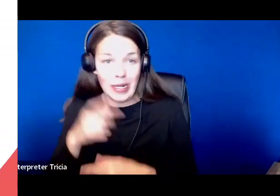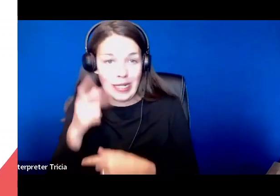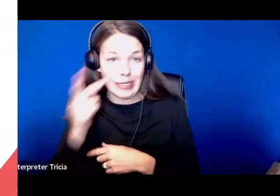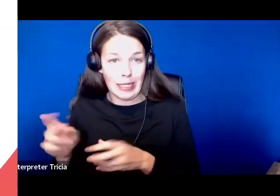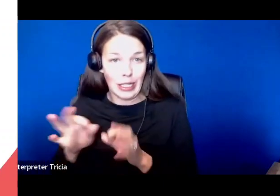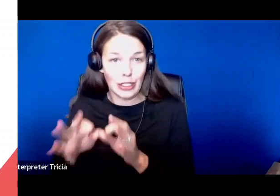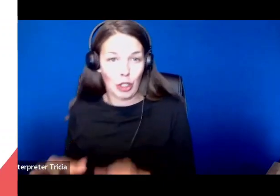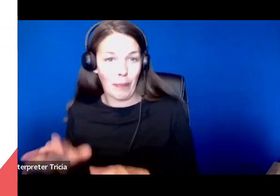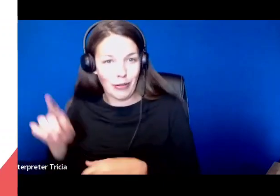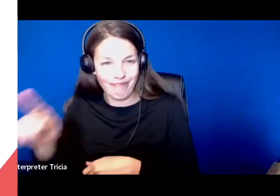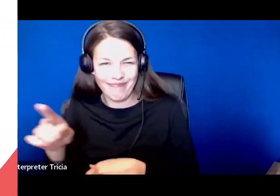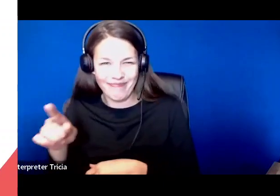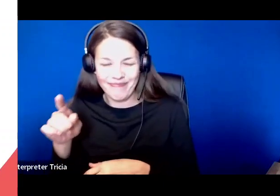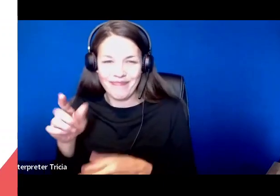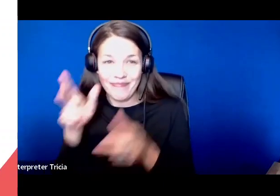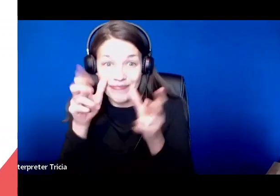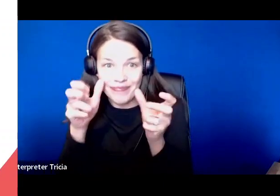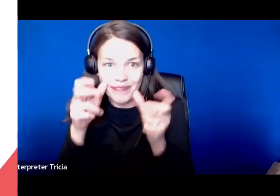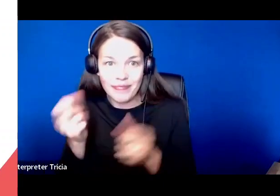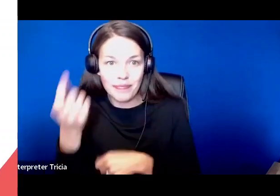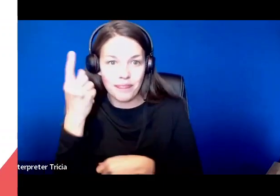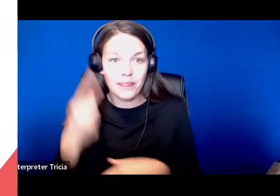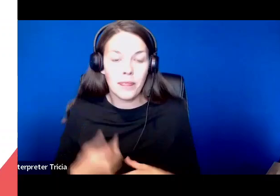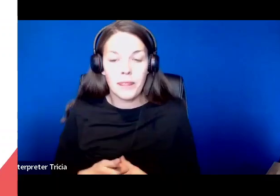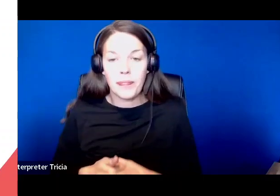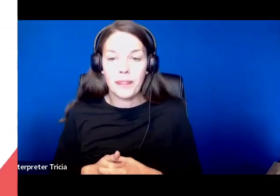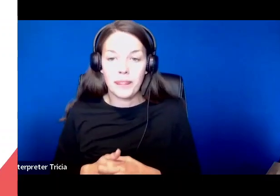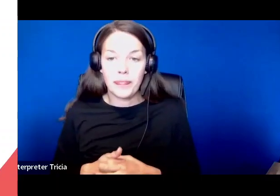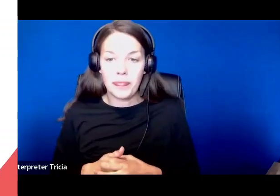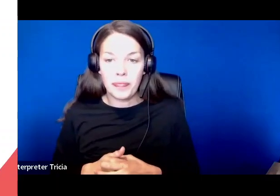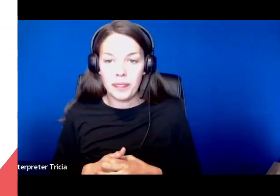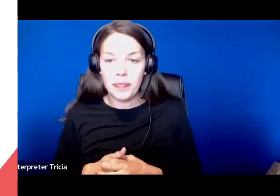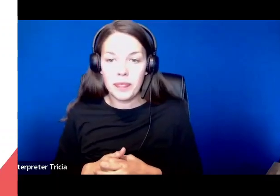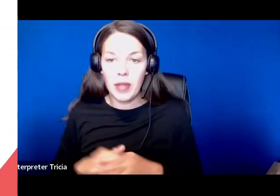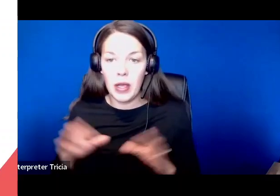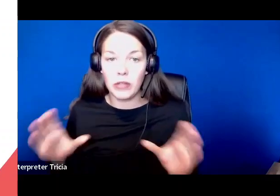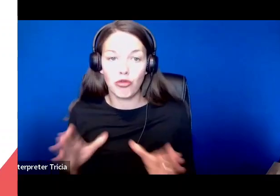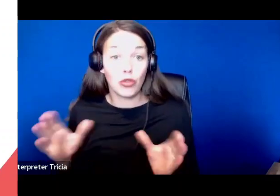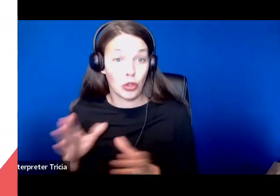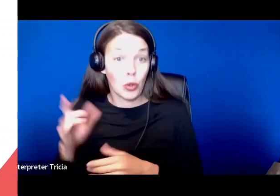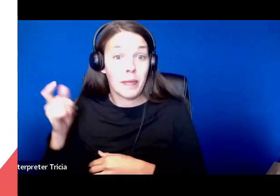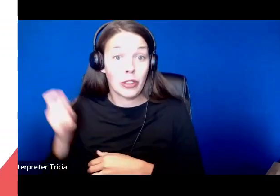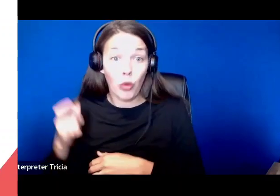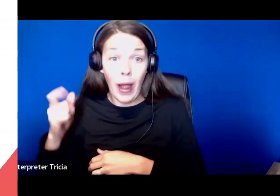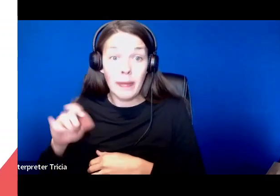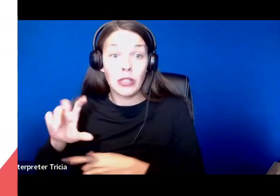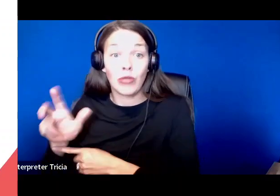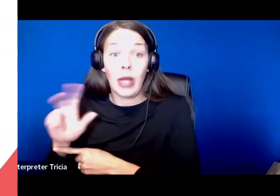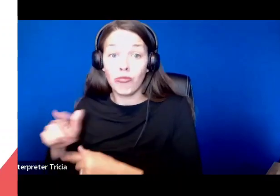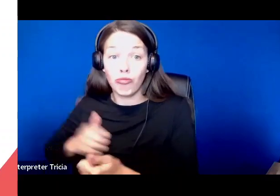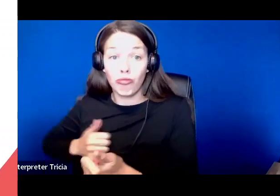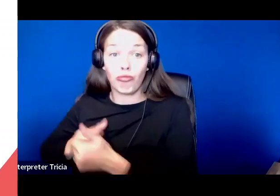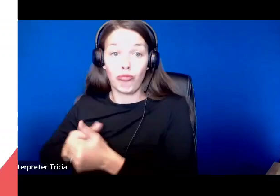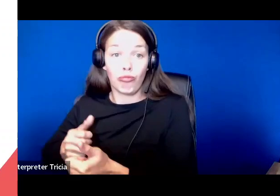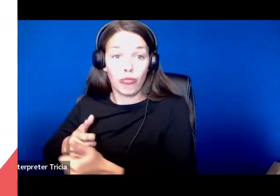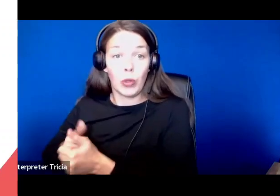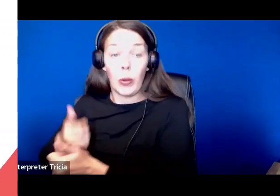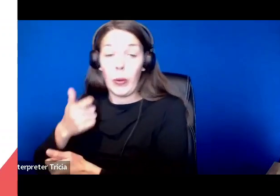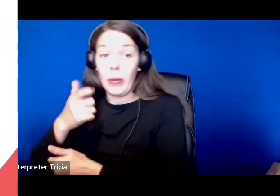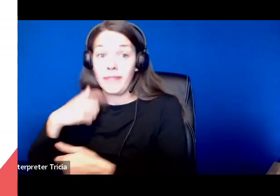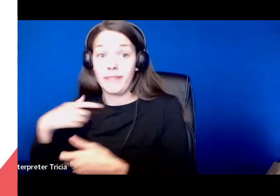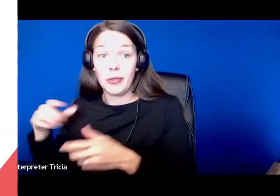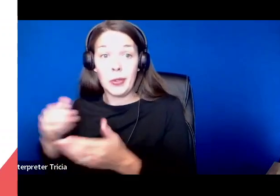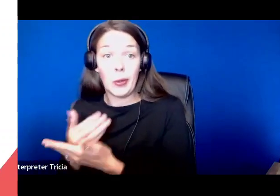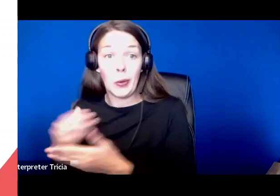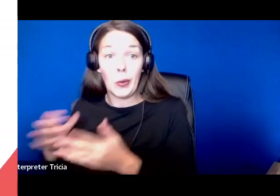engage with the material in a way that suits your needs. I encourage you to subscribe to our channel so you can keep up with the latest additions to our video library.